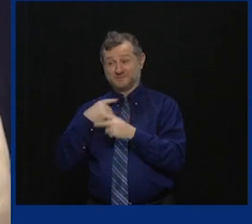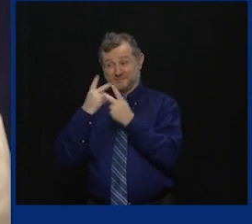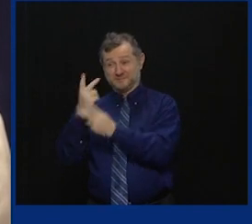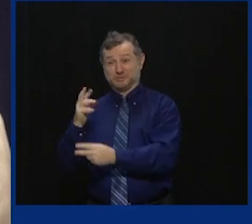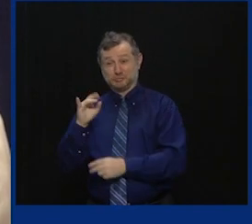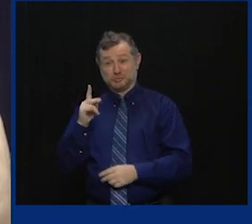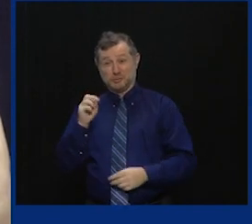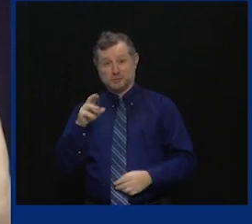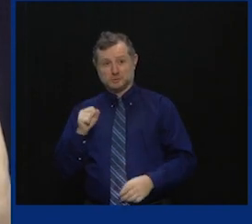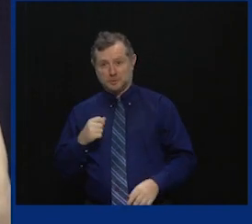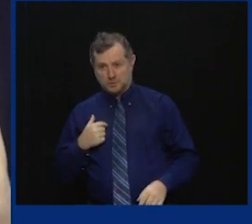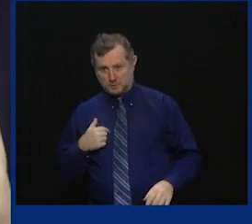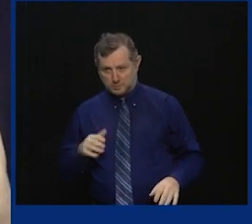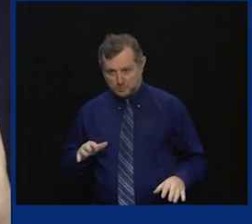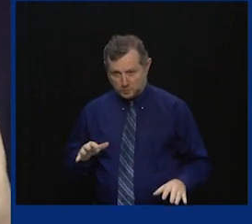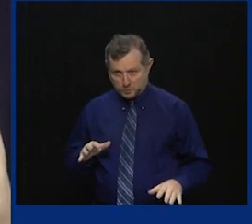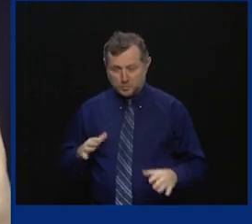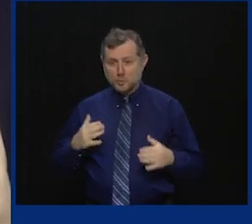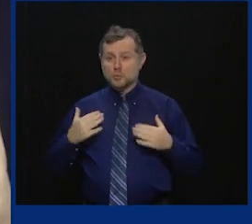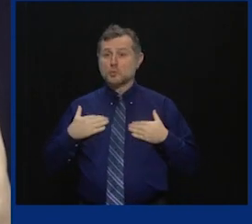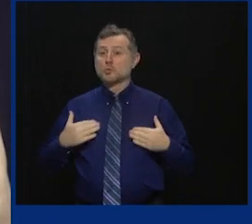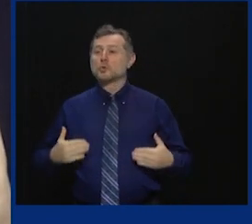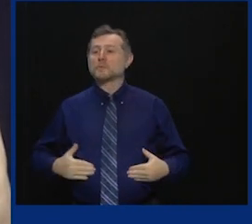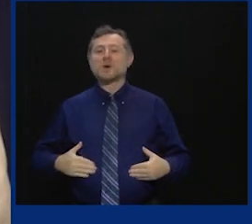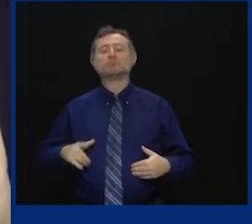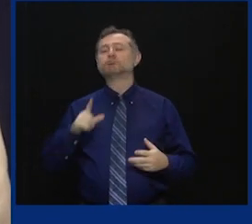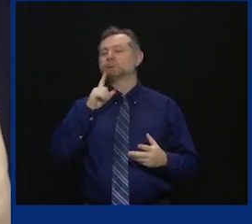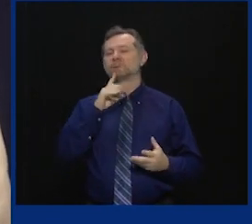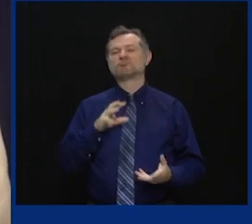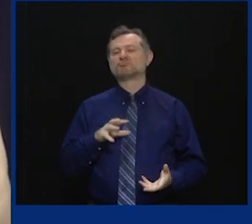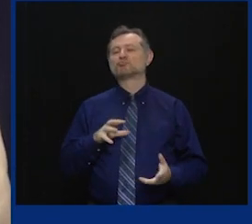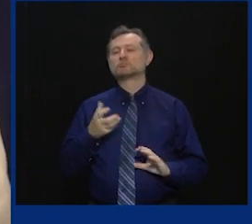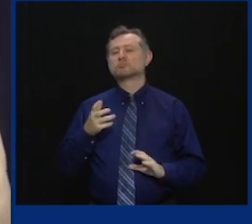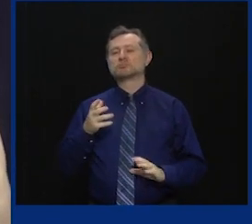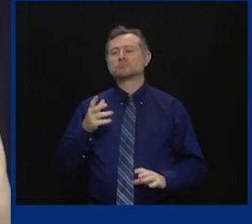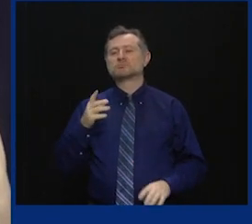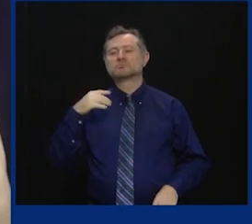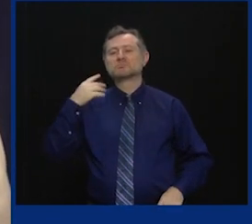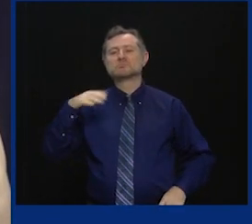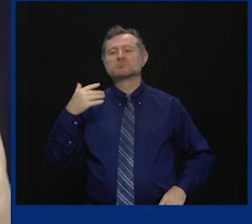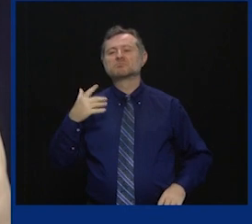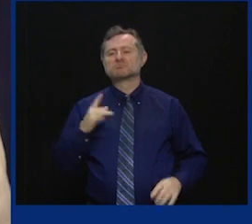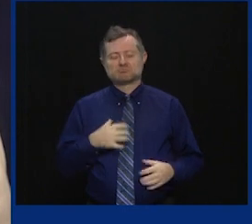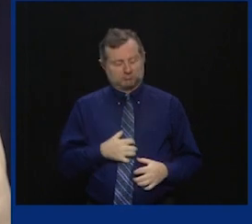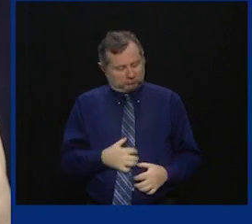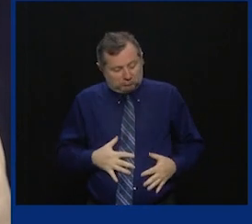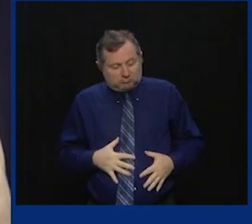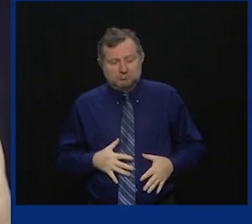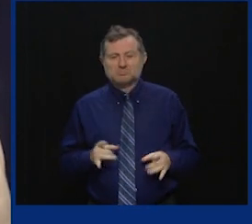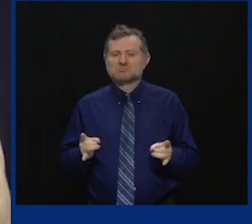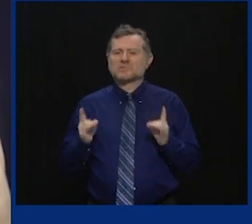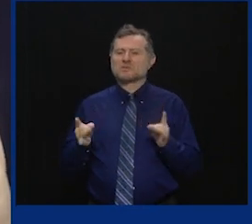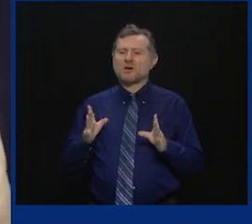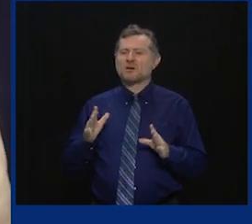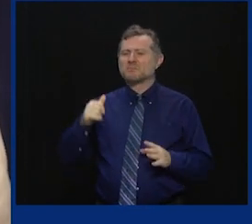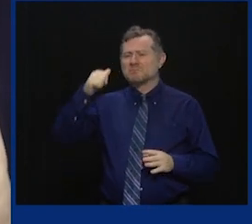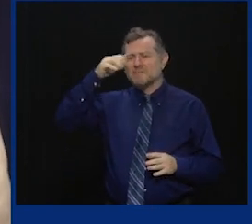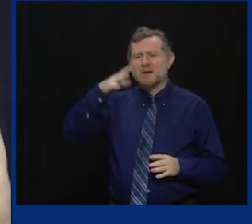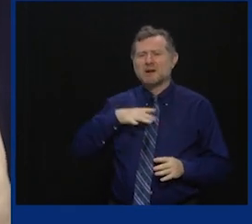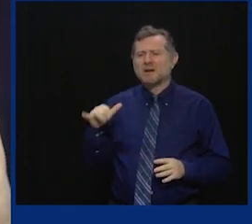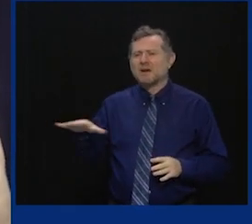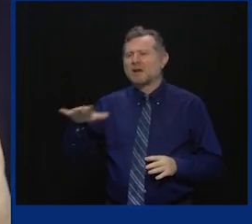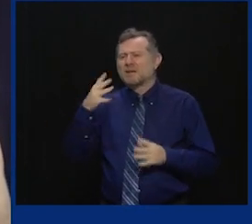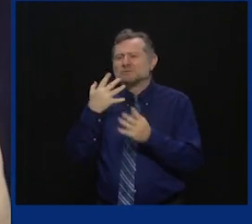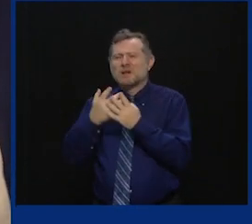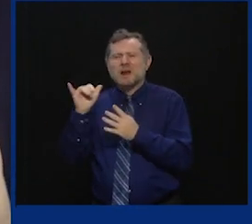humanitarian crisis. It's criminal, it's dire. I saw men housed as animals in pens, right? Feces on the